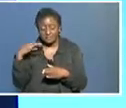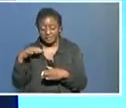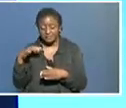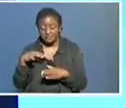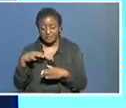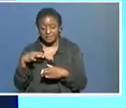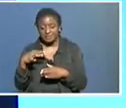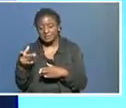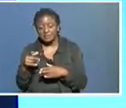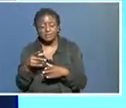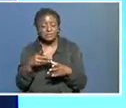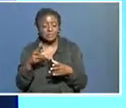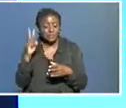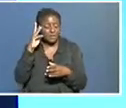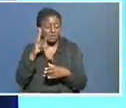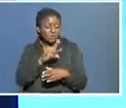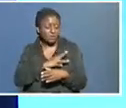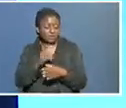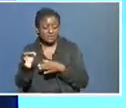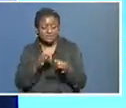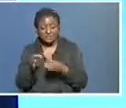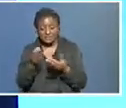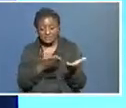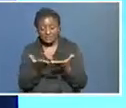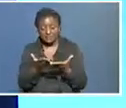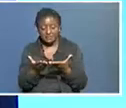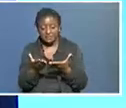can be requested and accessed.